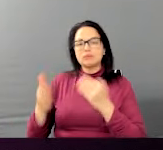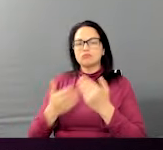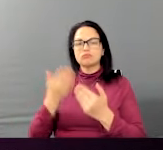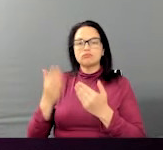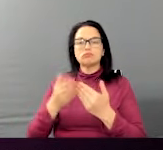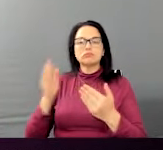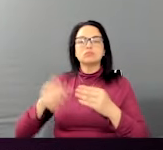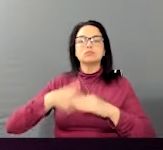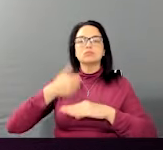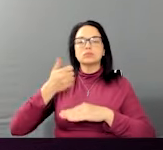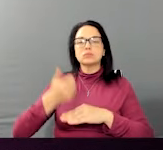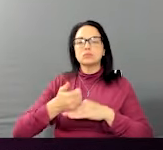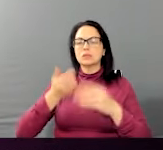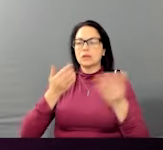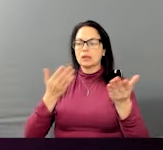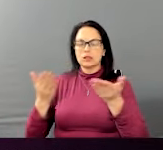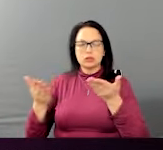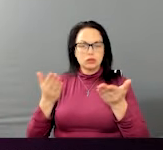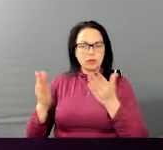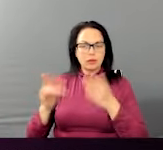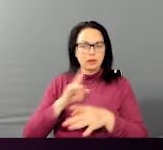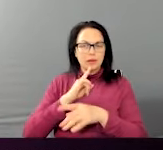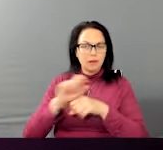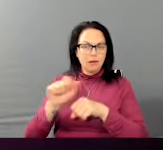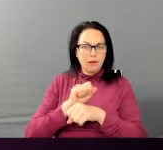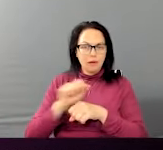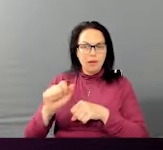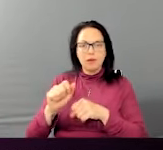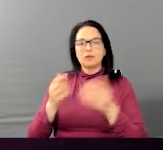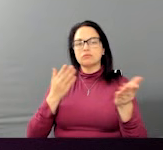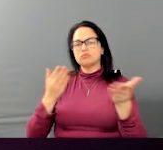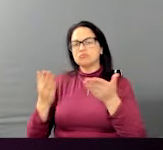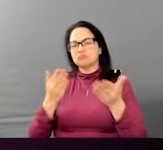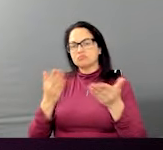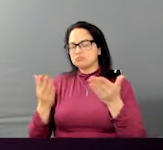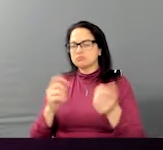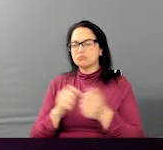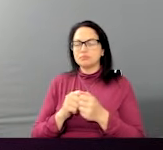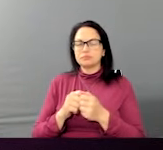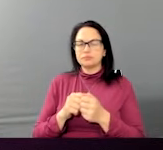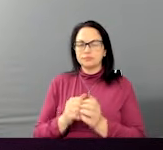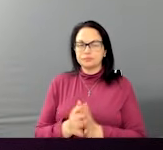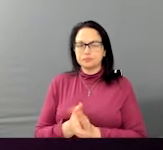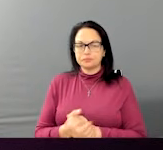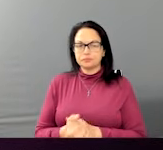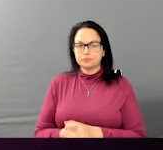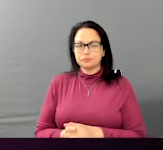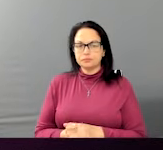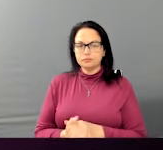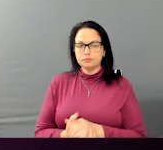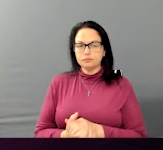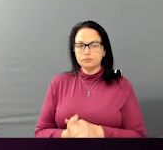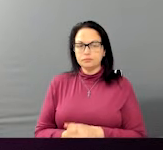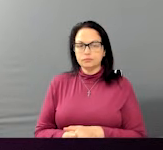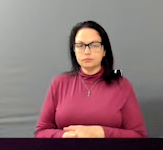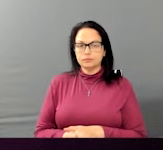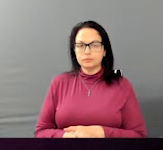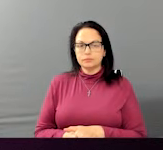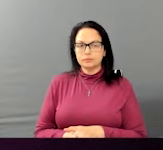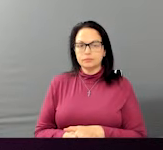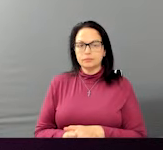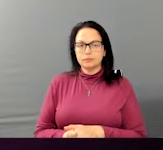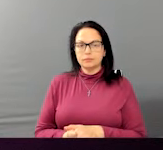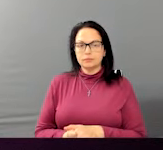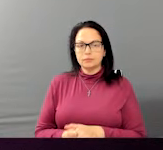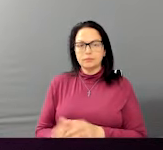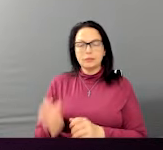a server, like an actual running server, whether it be serverless or otherwise. And then if you use